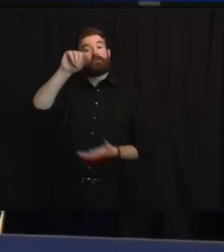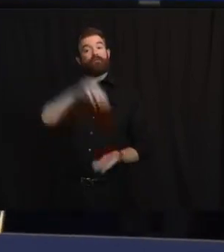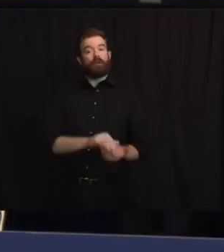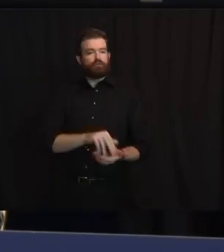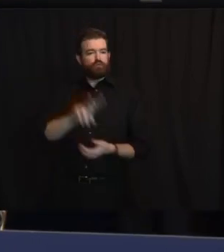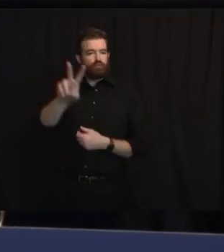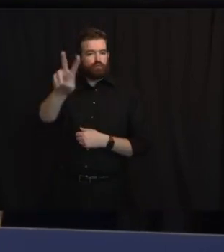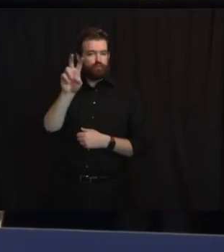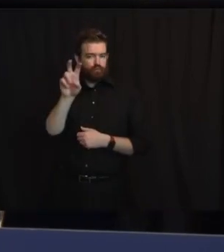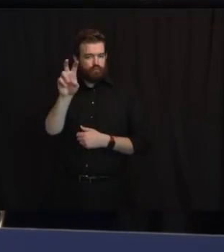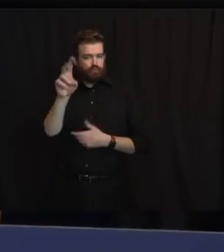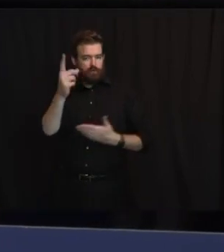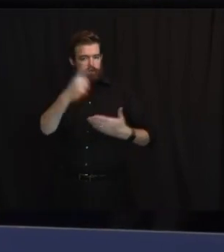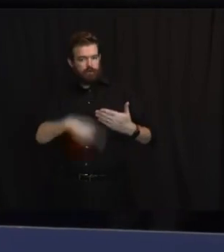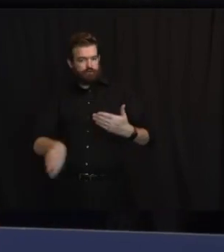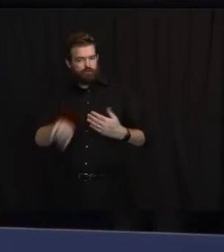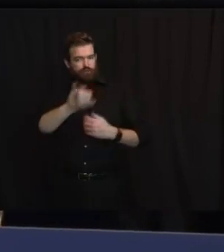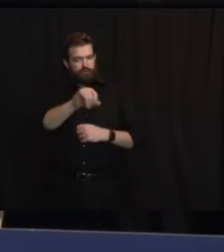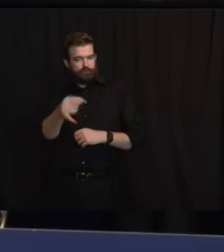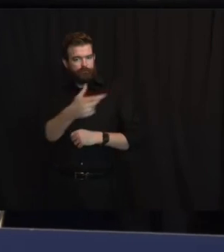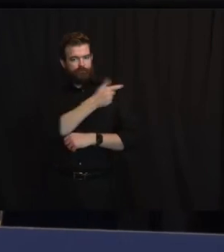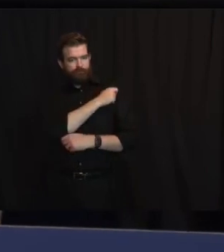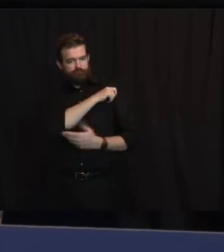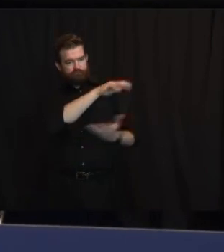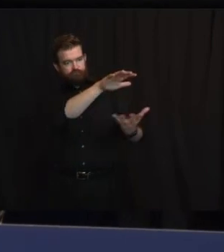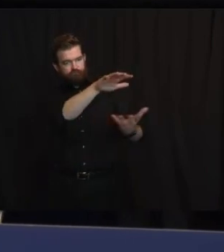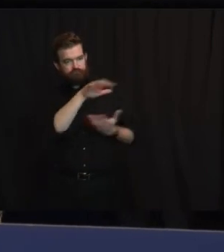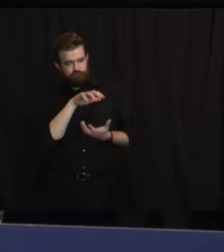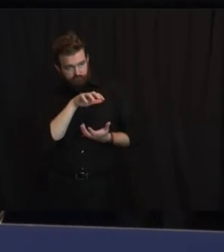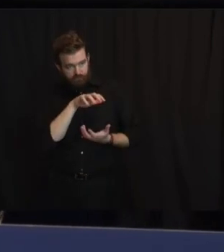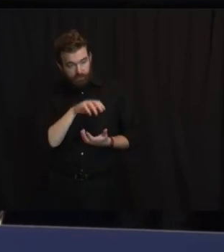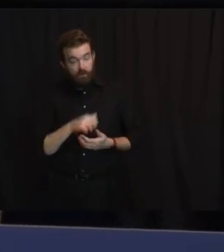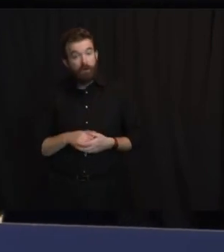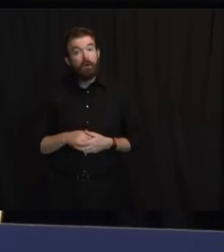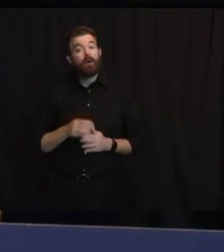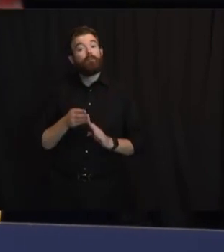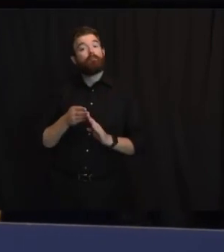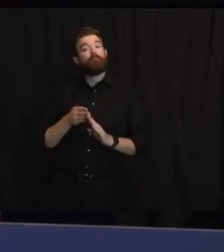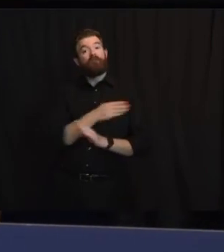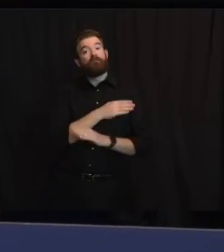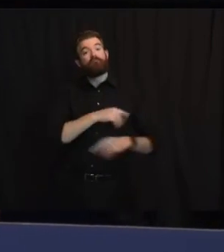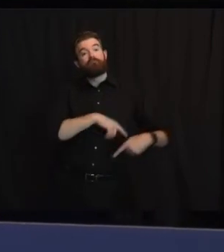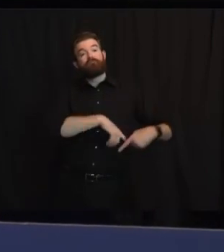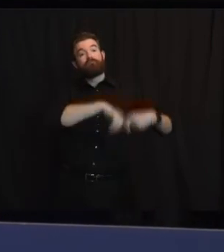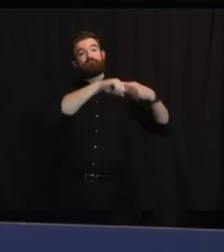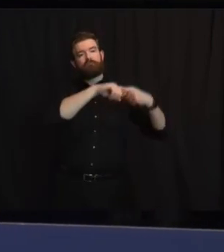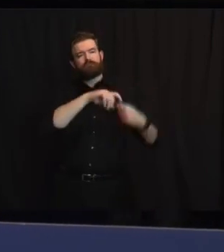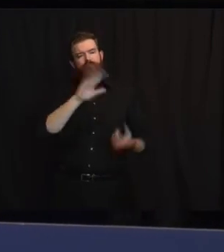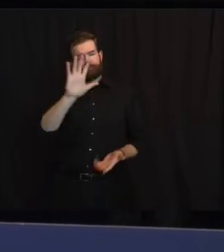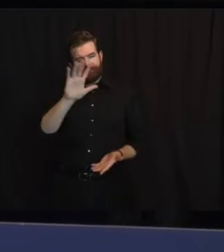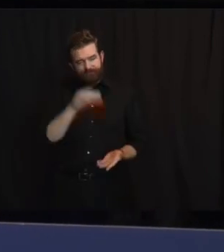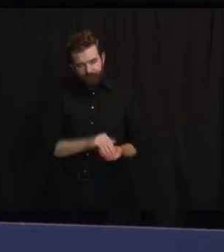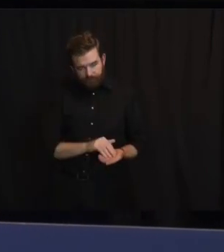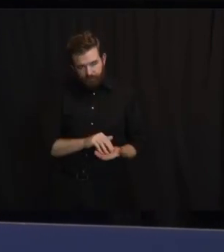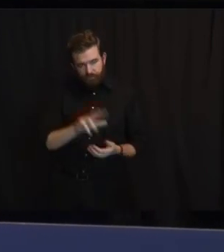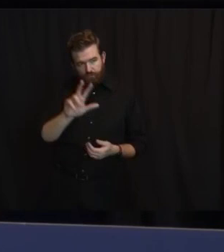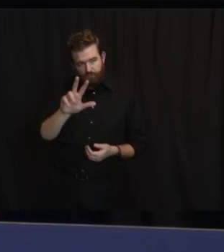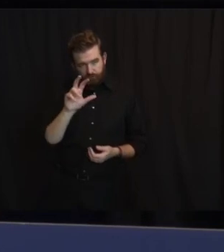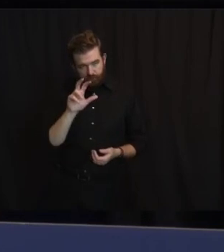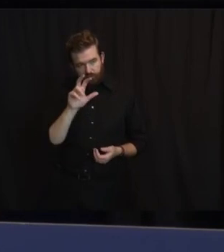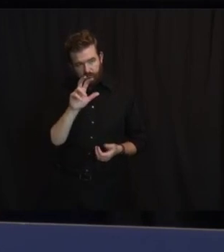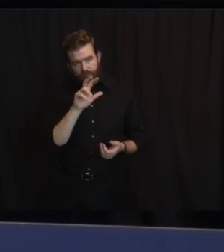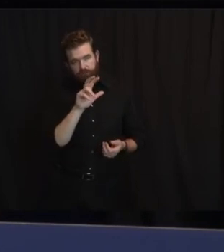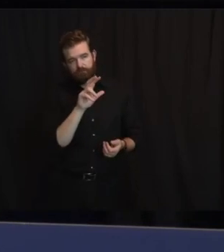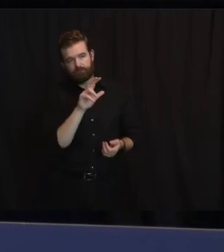pause, we had about 5,300 for 2 weeks in a row. So we had gotten a lot of J&J, and then it dropped